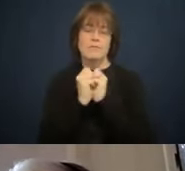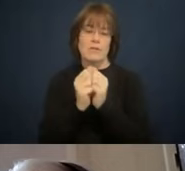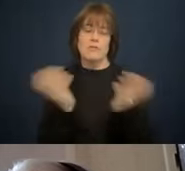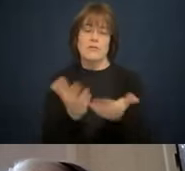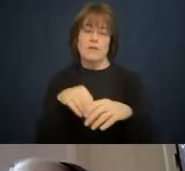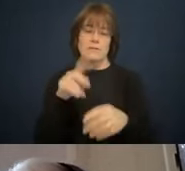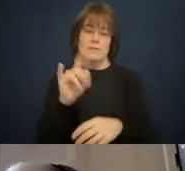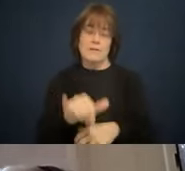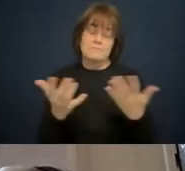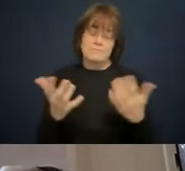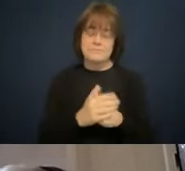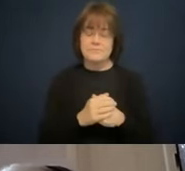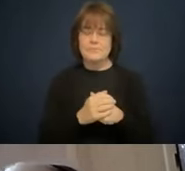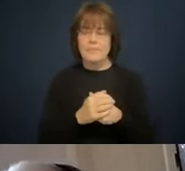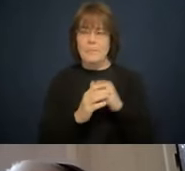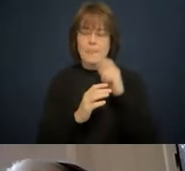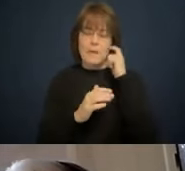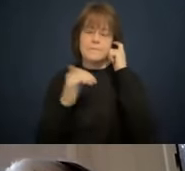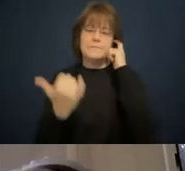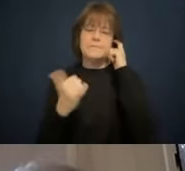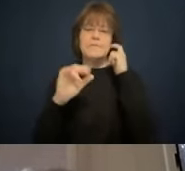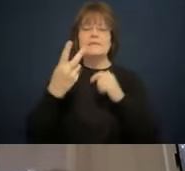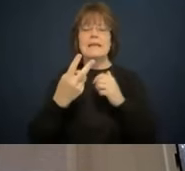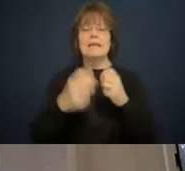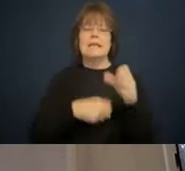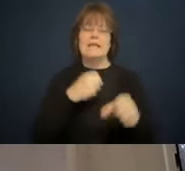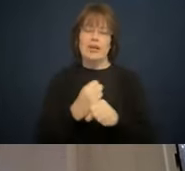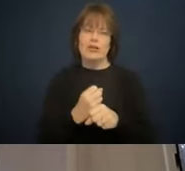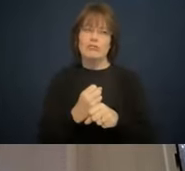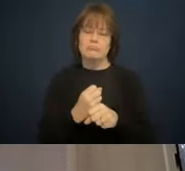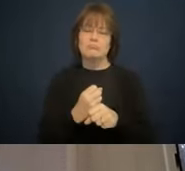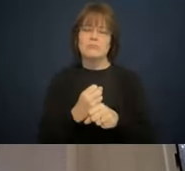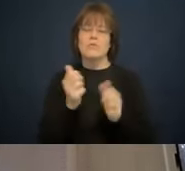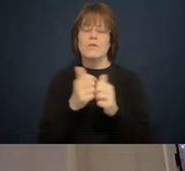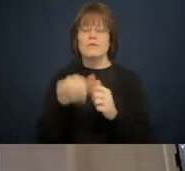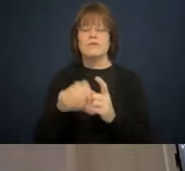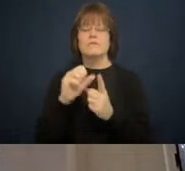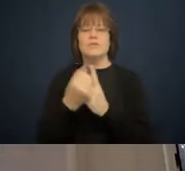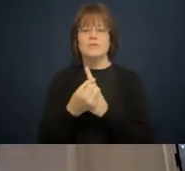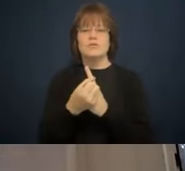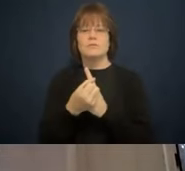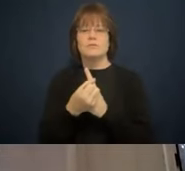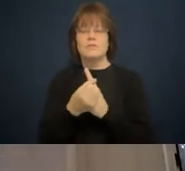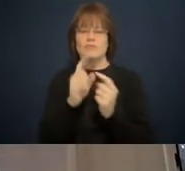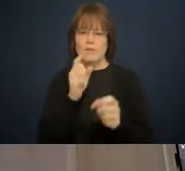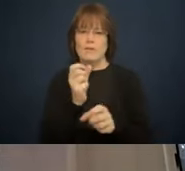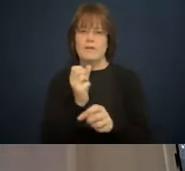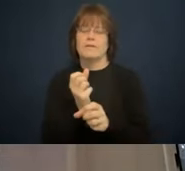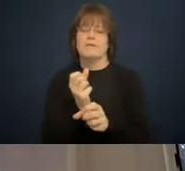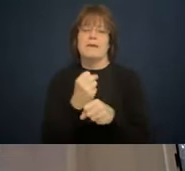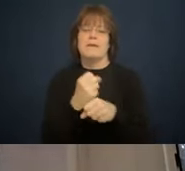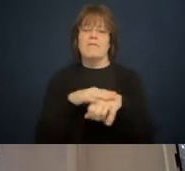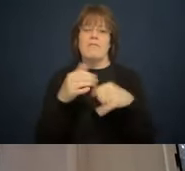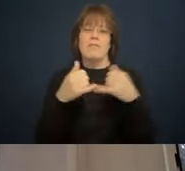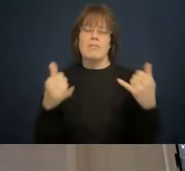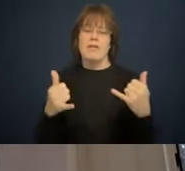So this is the second consecutive year in which the circumstances have really made an online seminar the